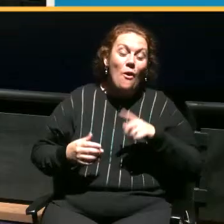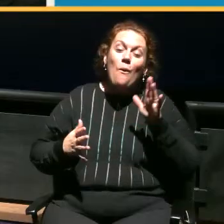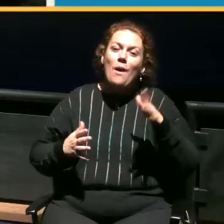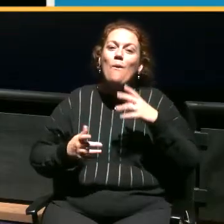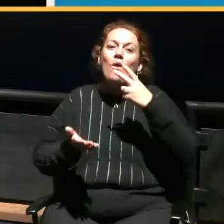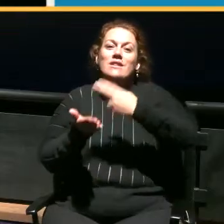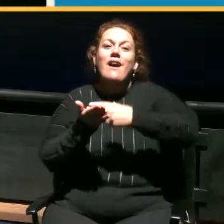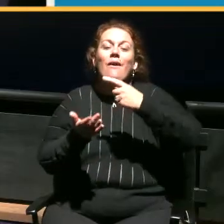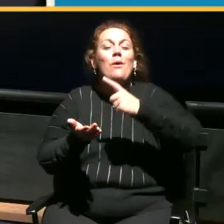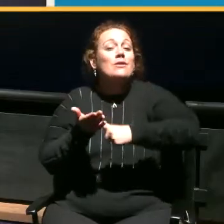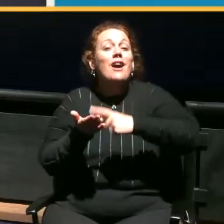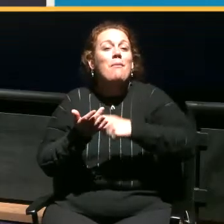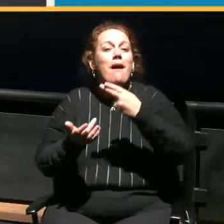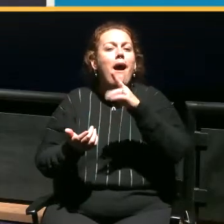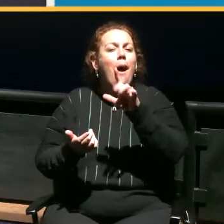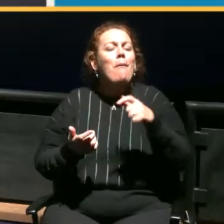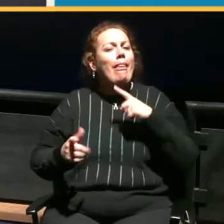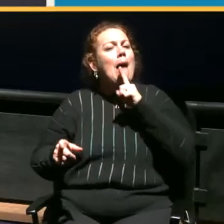promise.